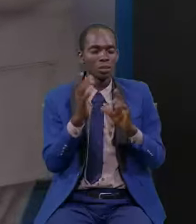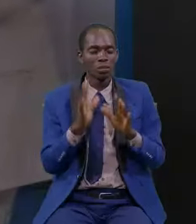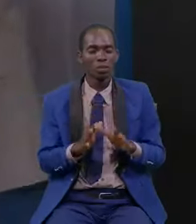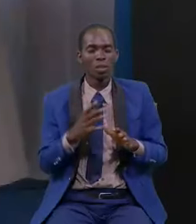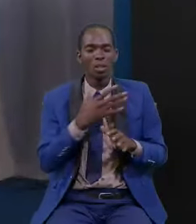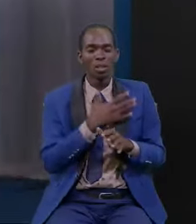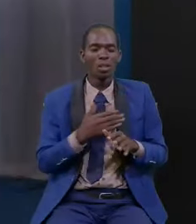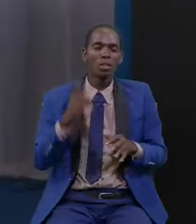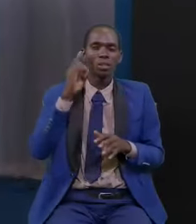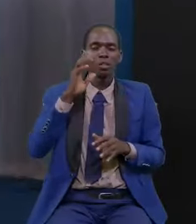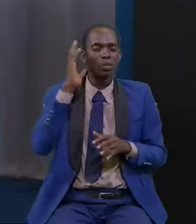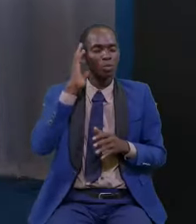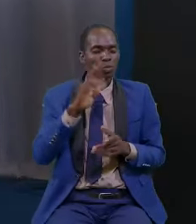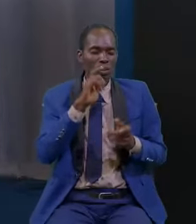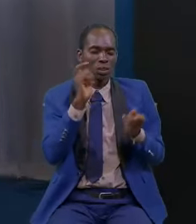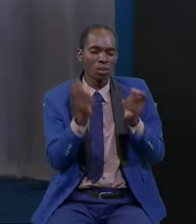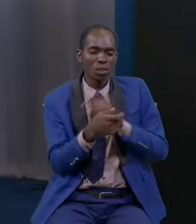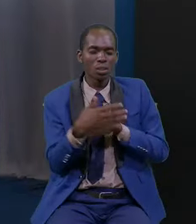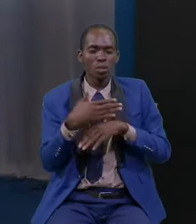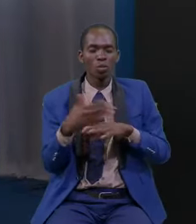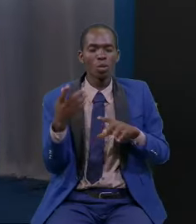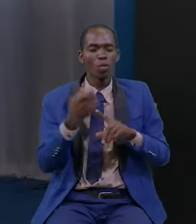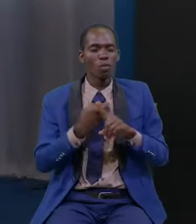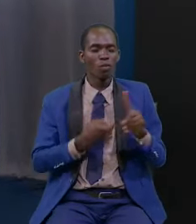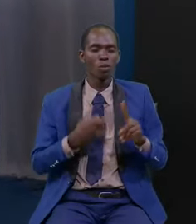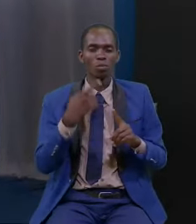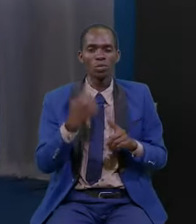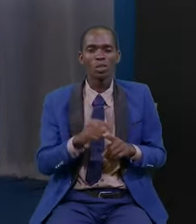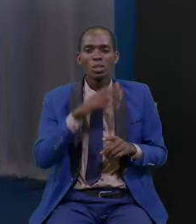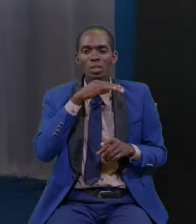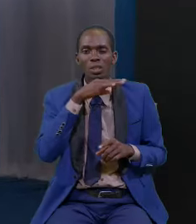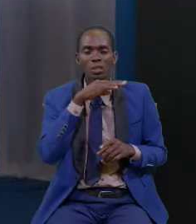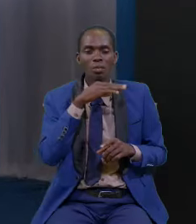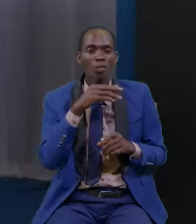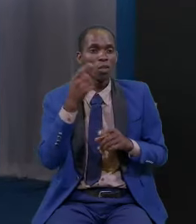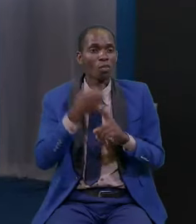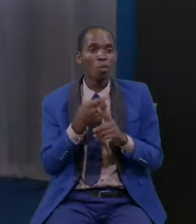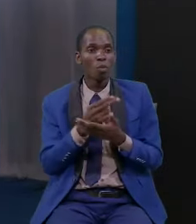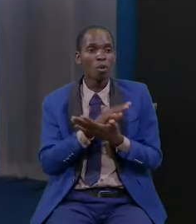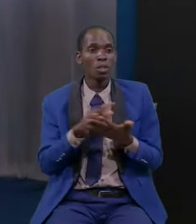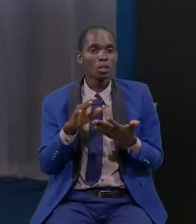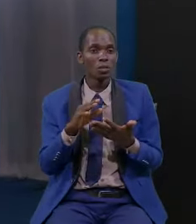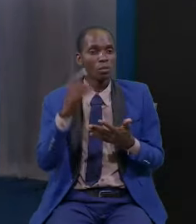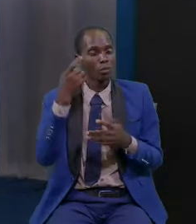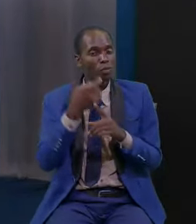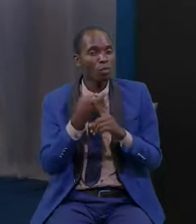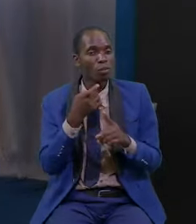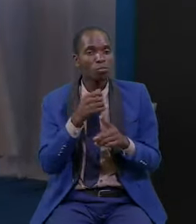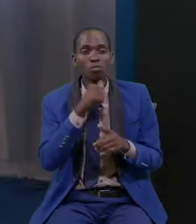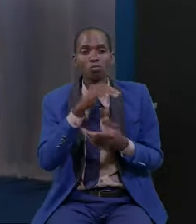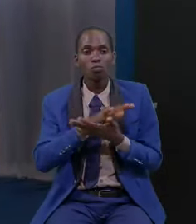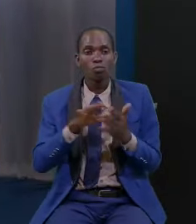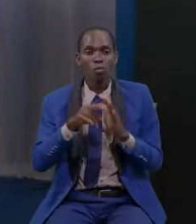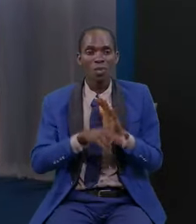away ungodliness from Jacob. He turns us away from ungodliness. He turns us away from all